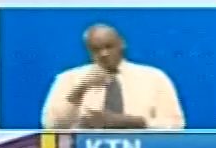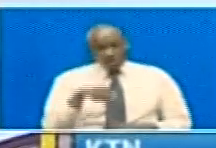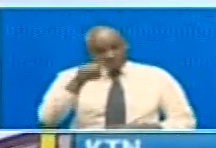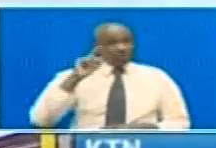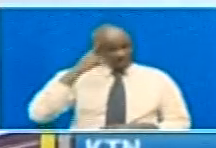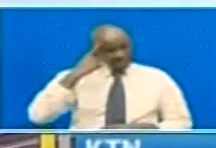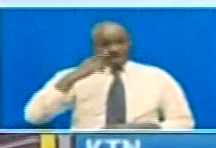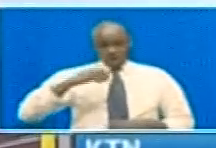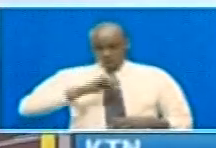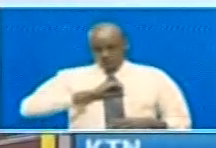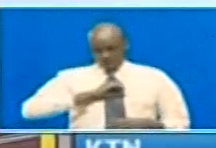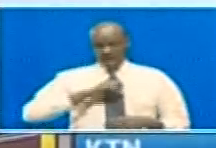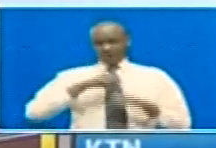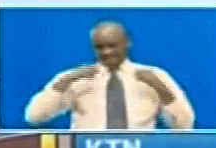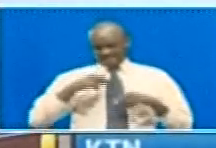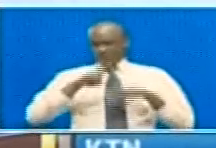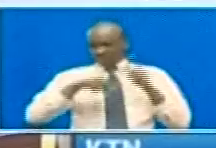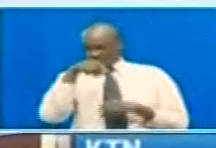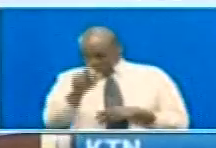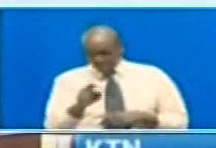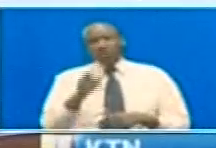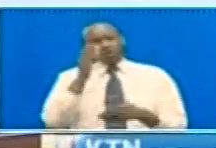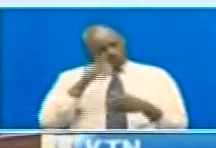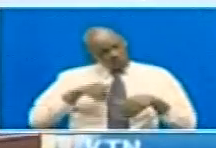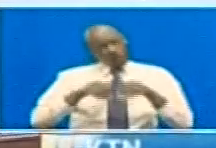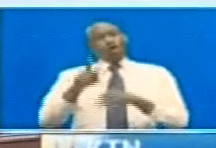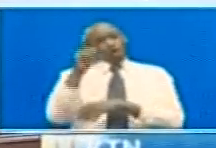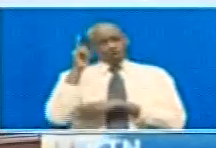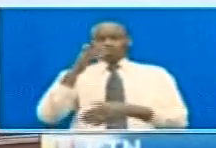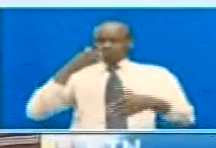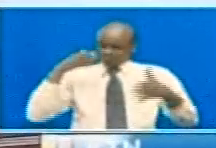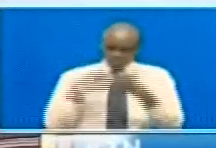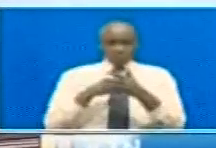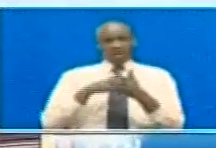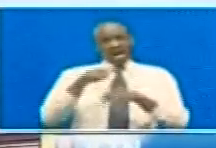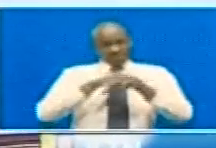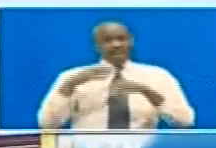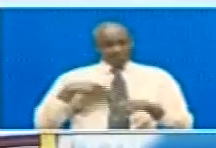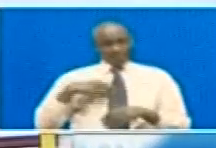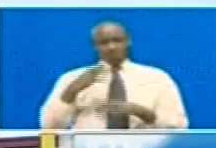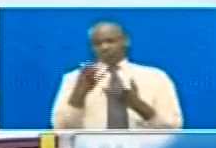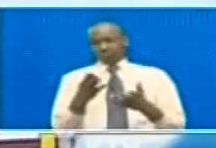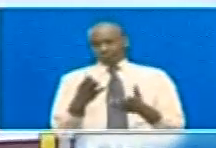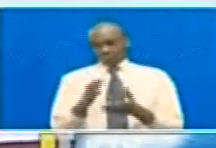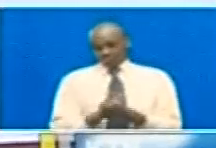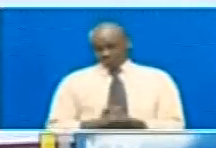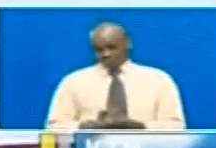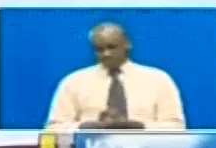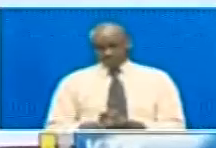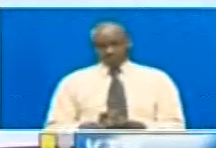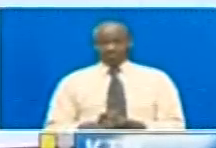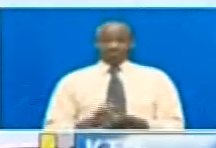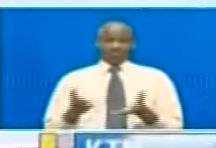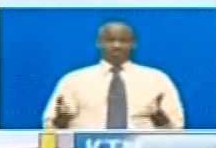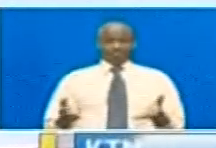think the owners of the Chinese restaurant are justified in restricting admission at night for Africans. And Abdirazak says, no,